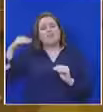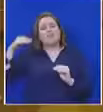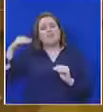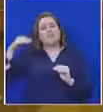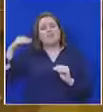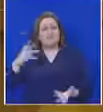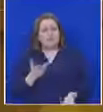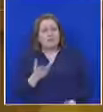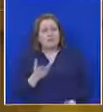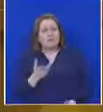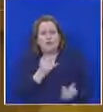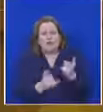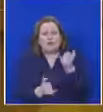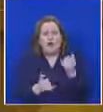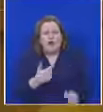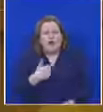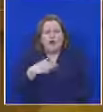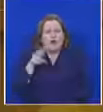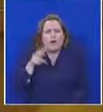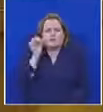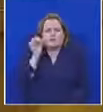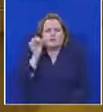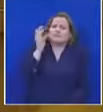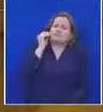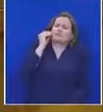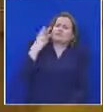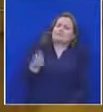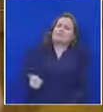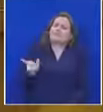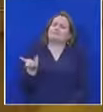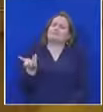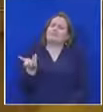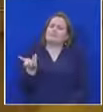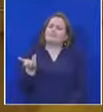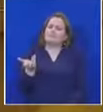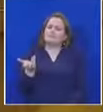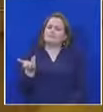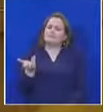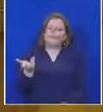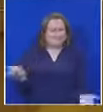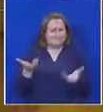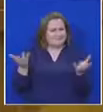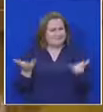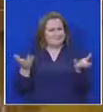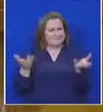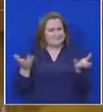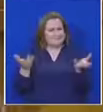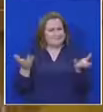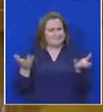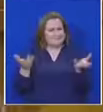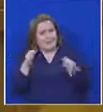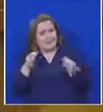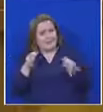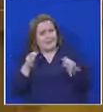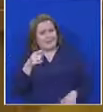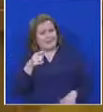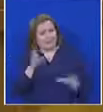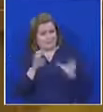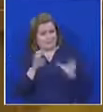to a person who has gained experience? I mean, what kind of a political party is that which refuses